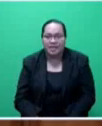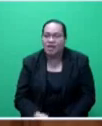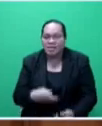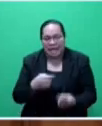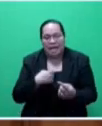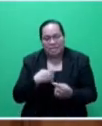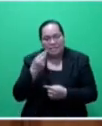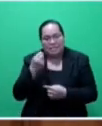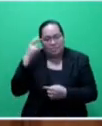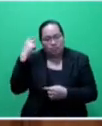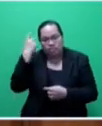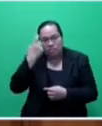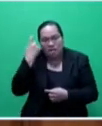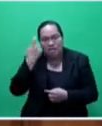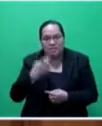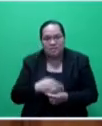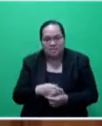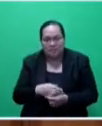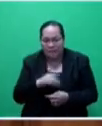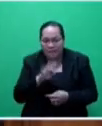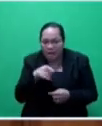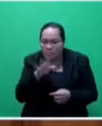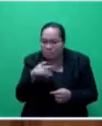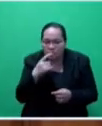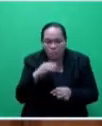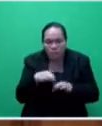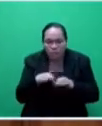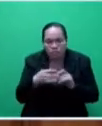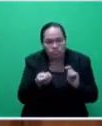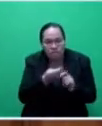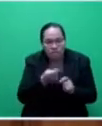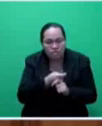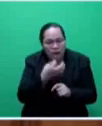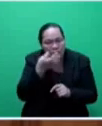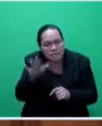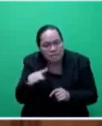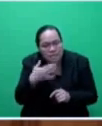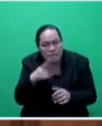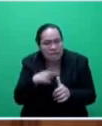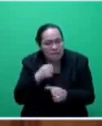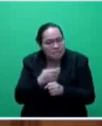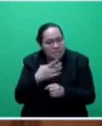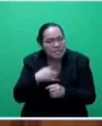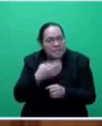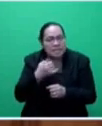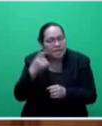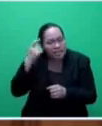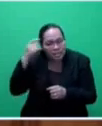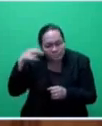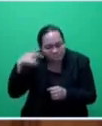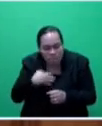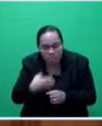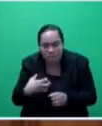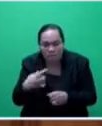I have with the amendment, and I would urge the Attorney General to rethink about this and